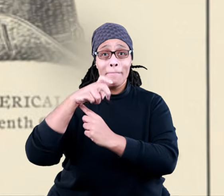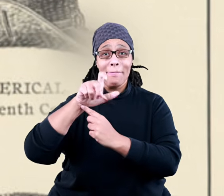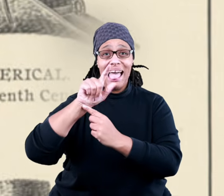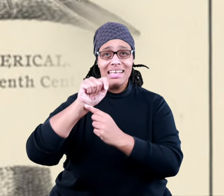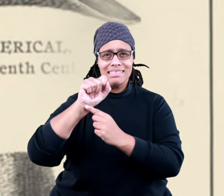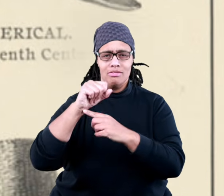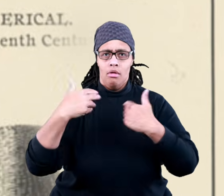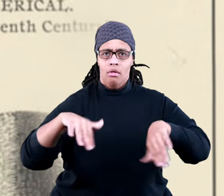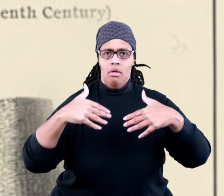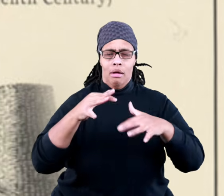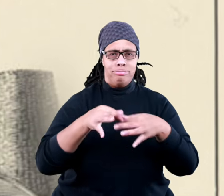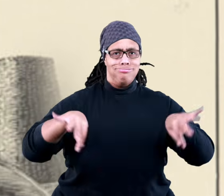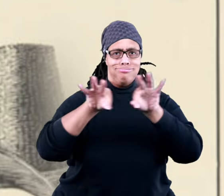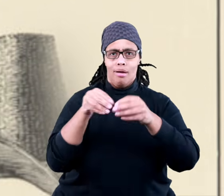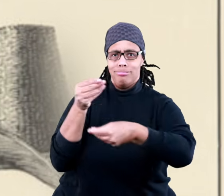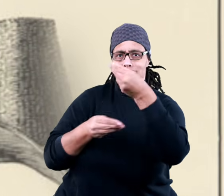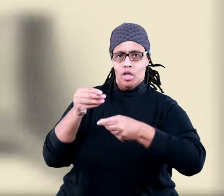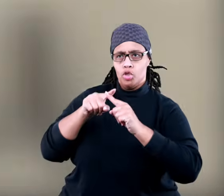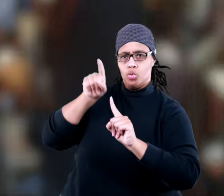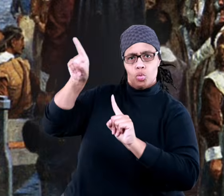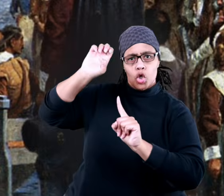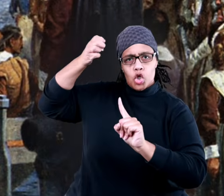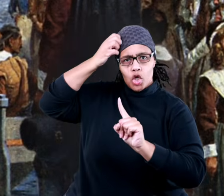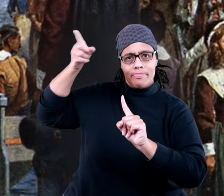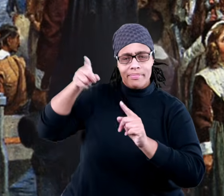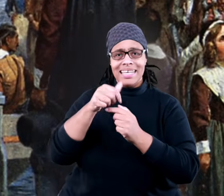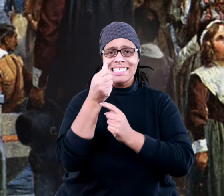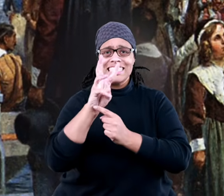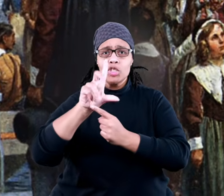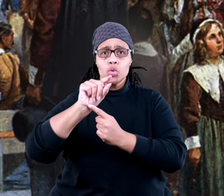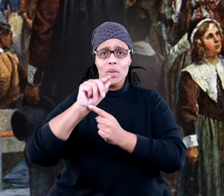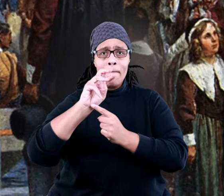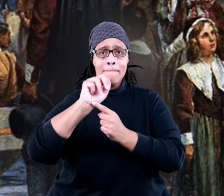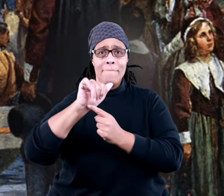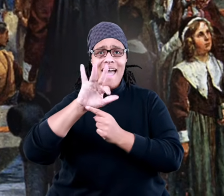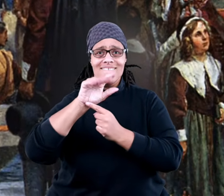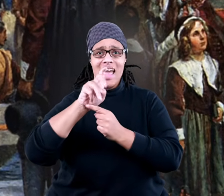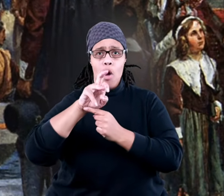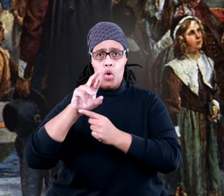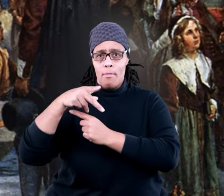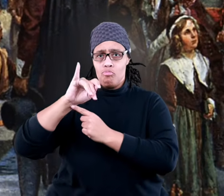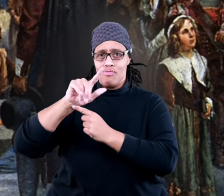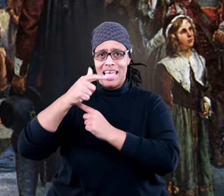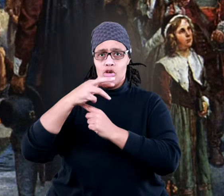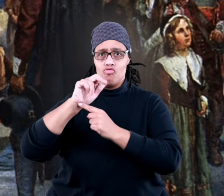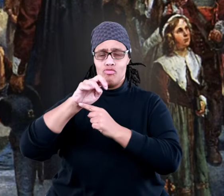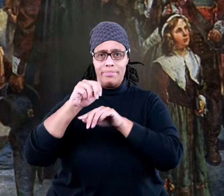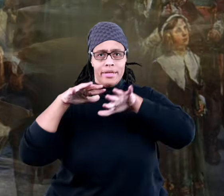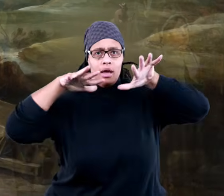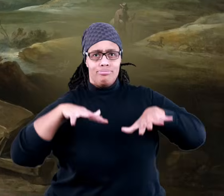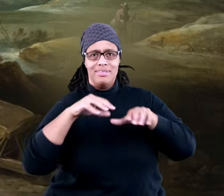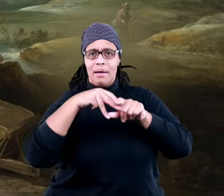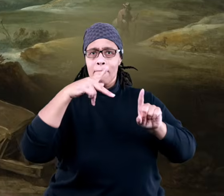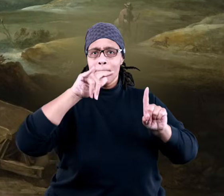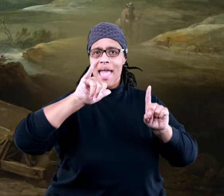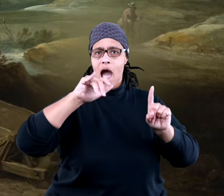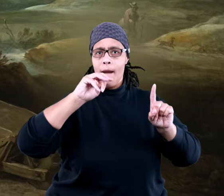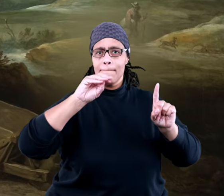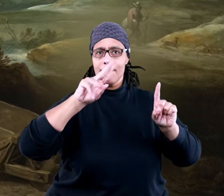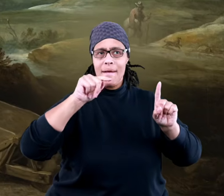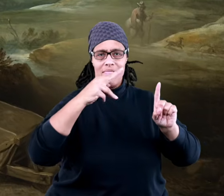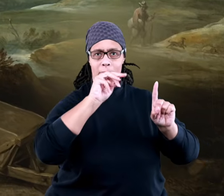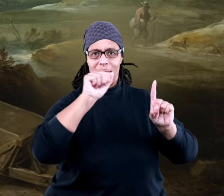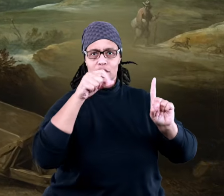commodity to be traded to Europe. In 1620, the Mayflower Pilgrims settled in Plymouth,